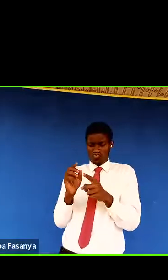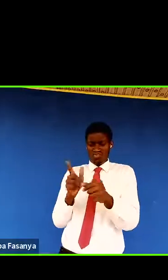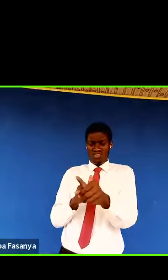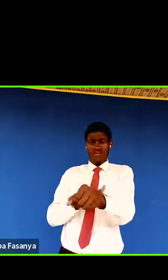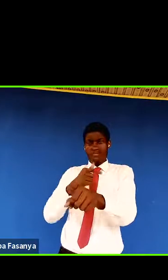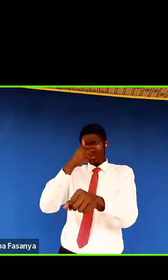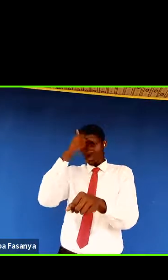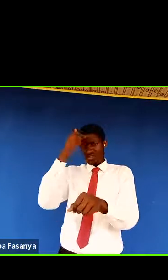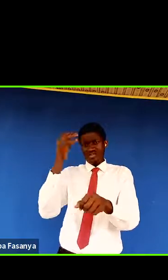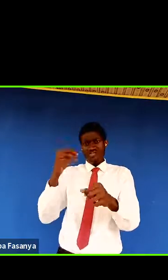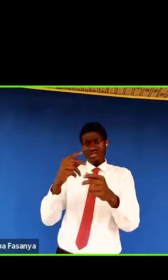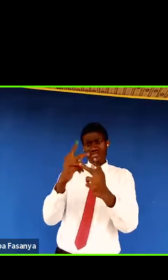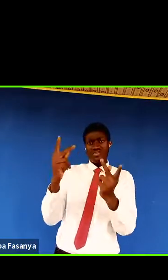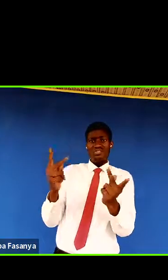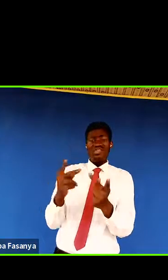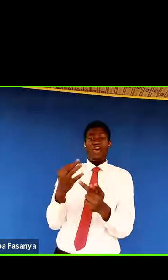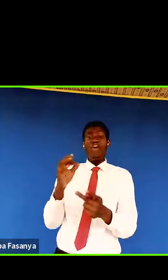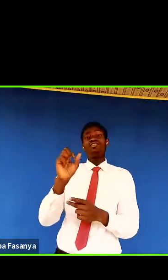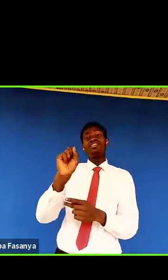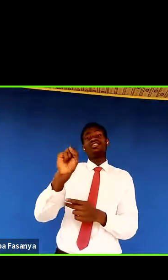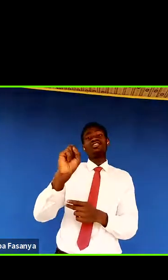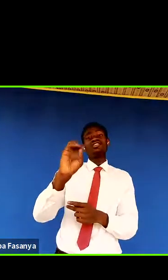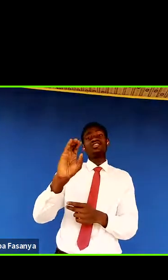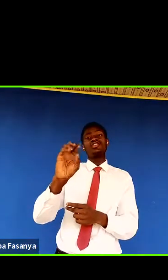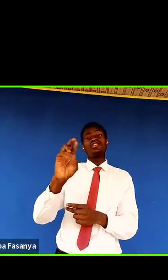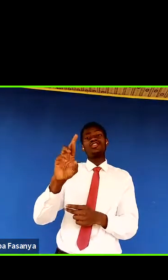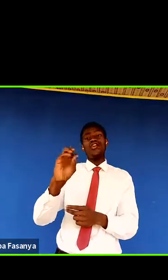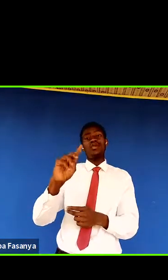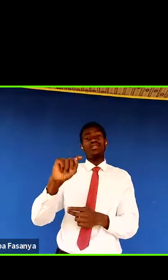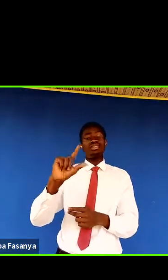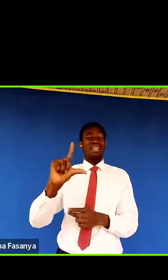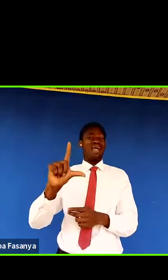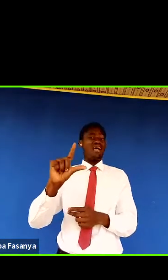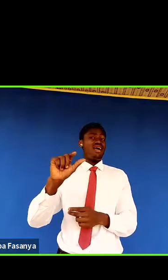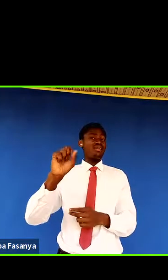knows that that really affects that much.